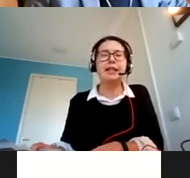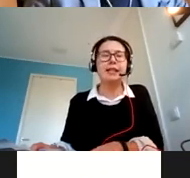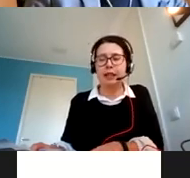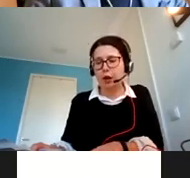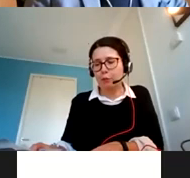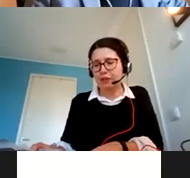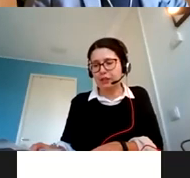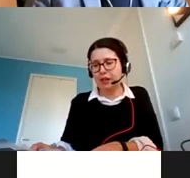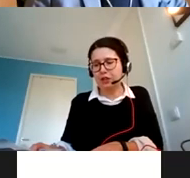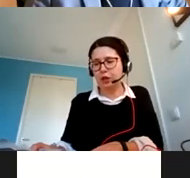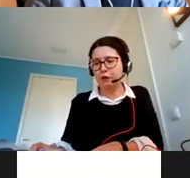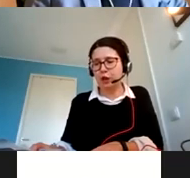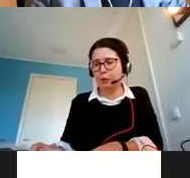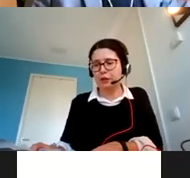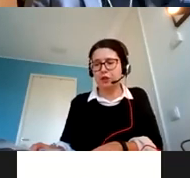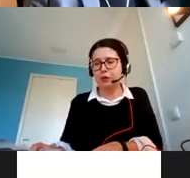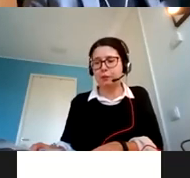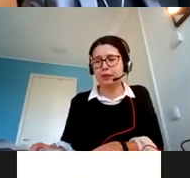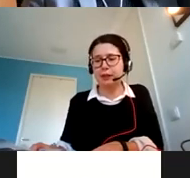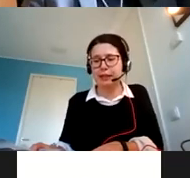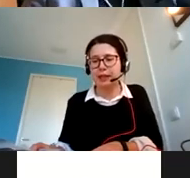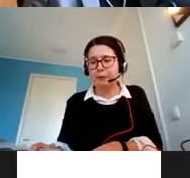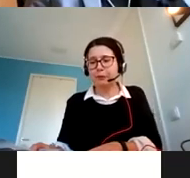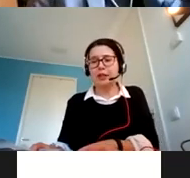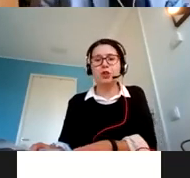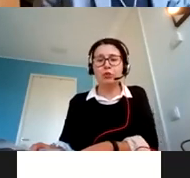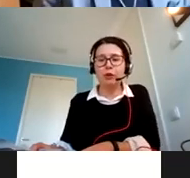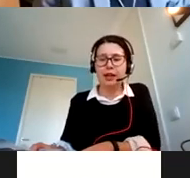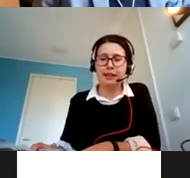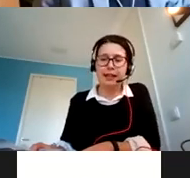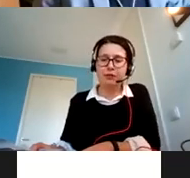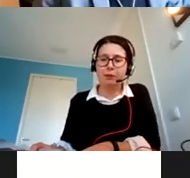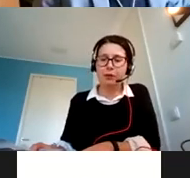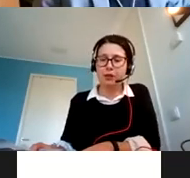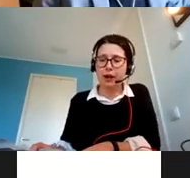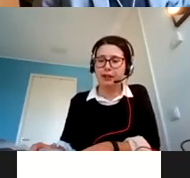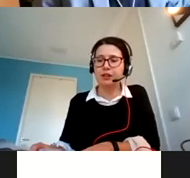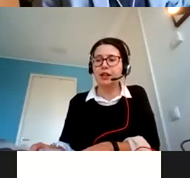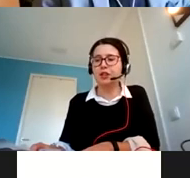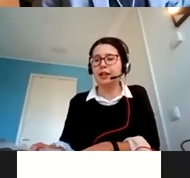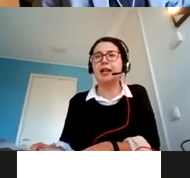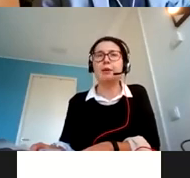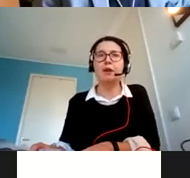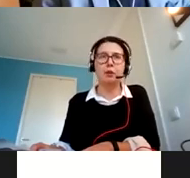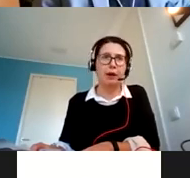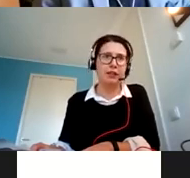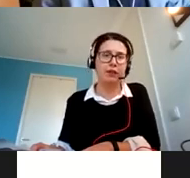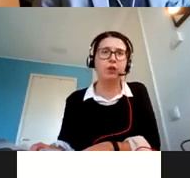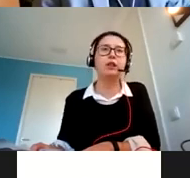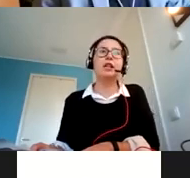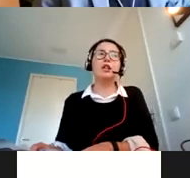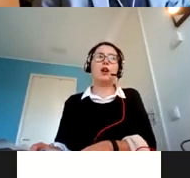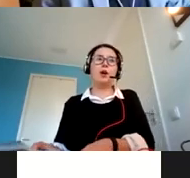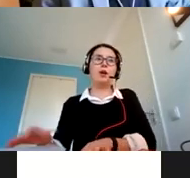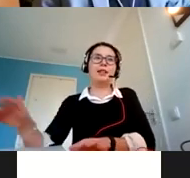on Italy, Private International Law for Corporate Social Responsibility, that she wrote as Italian rapporteur at the International Academy of Comparative